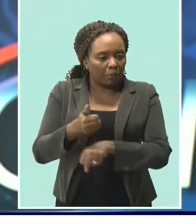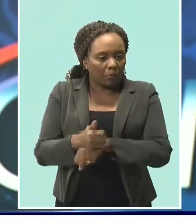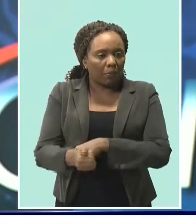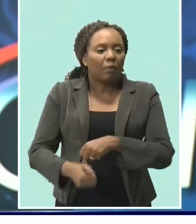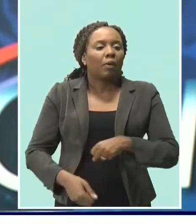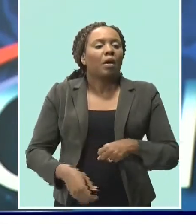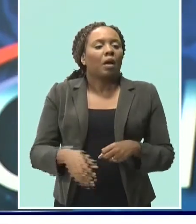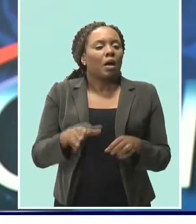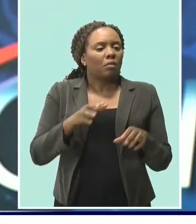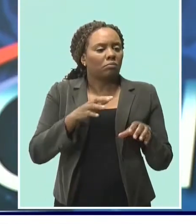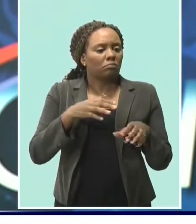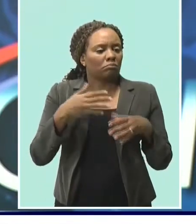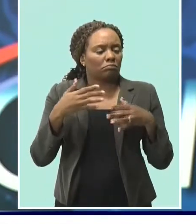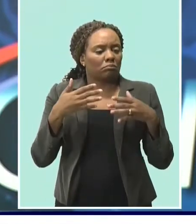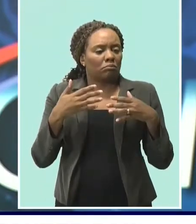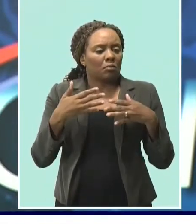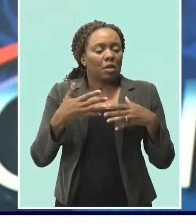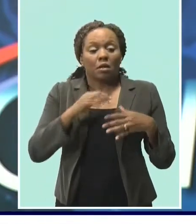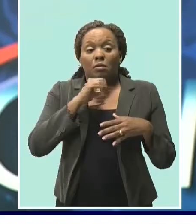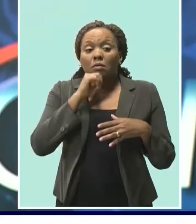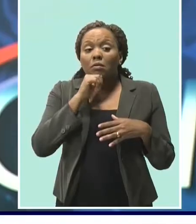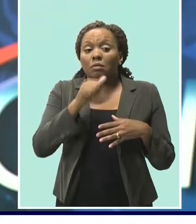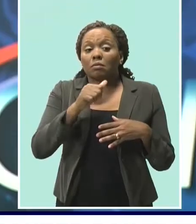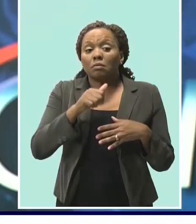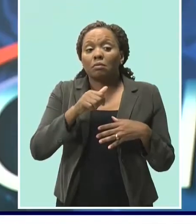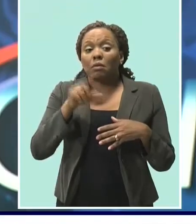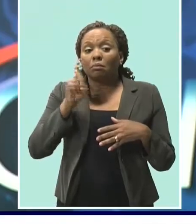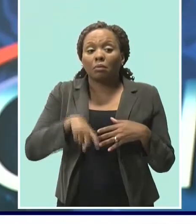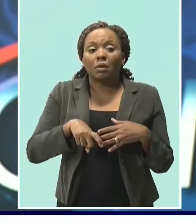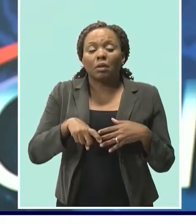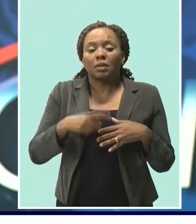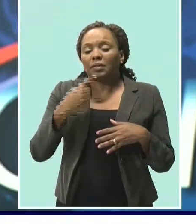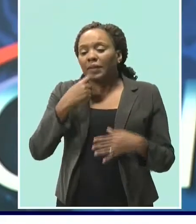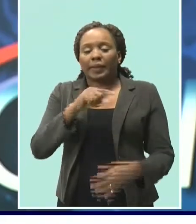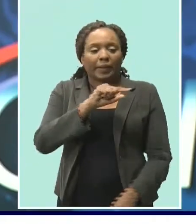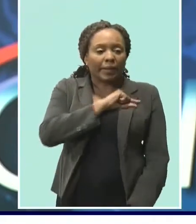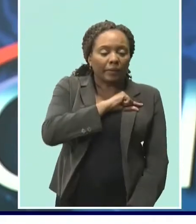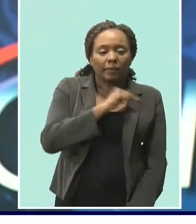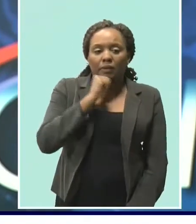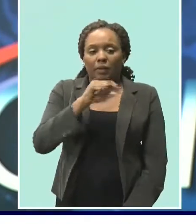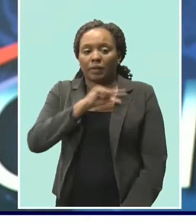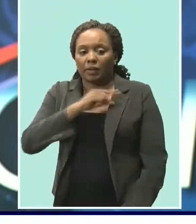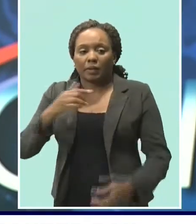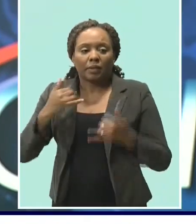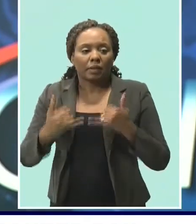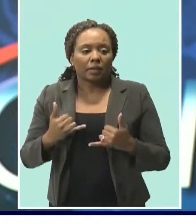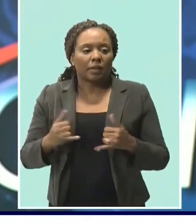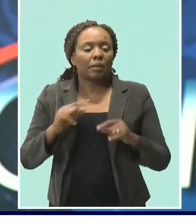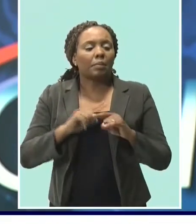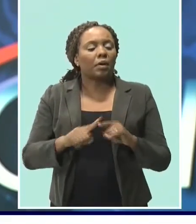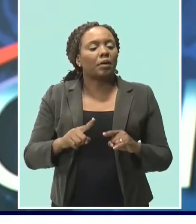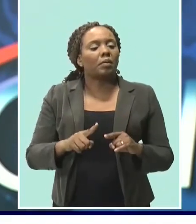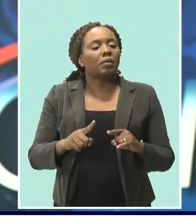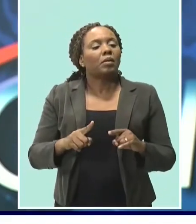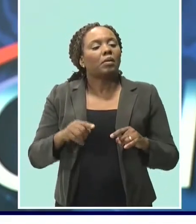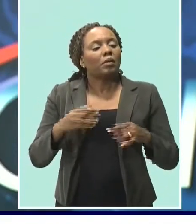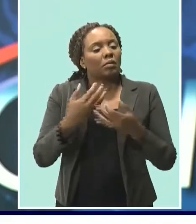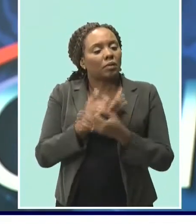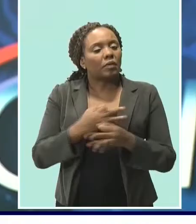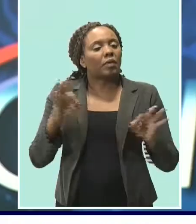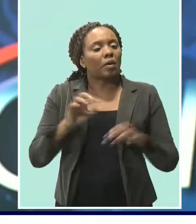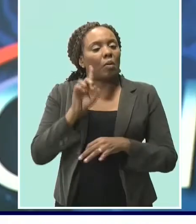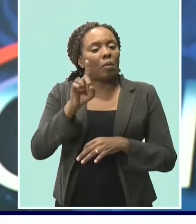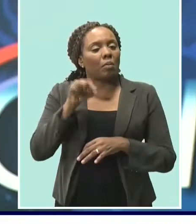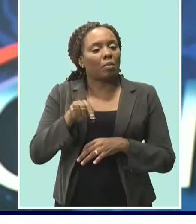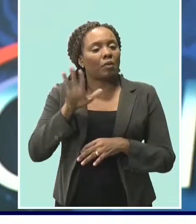tax evasion. As Lisa Broom tells us, Mr. Paris was not required to plead to the indictable charges and was granted